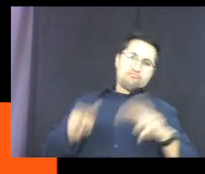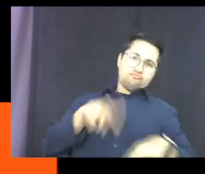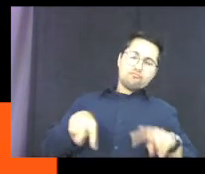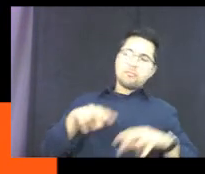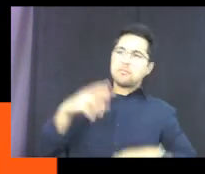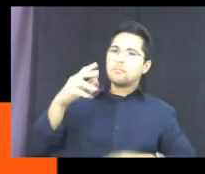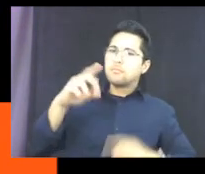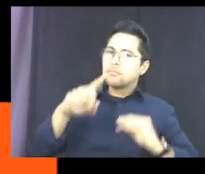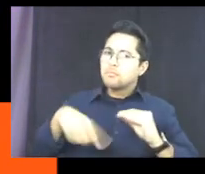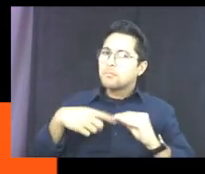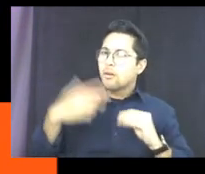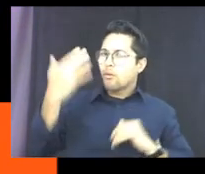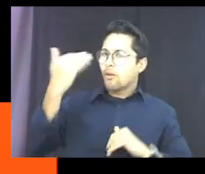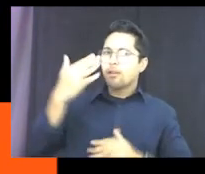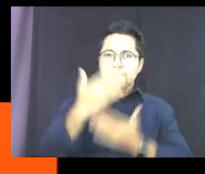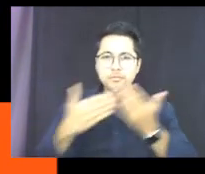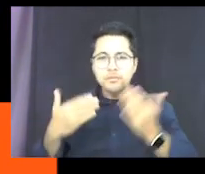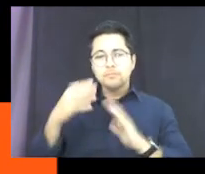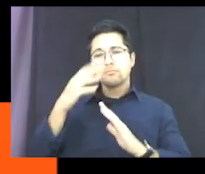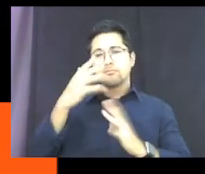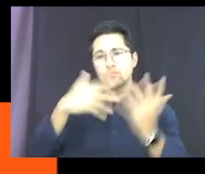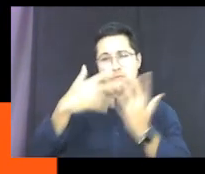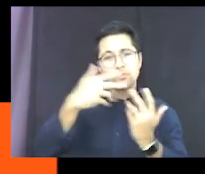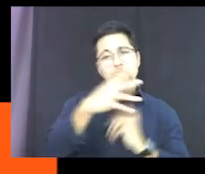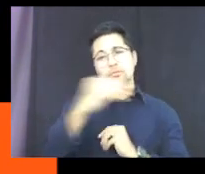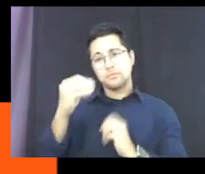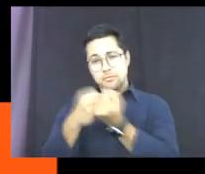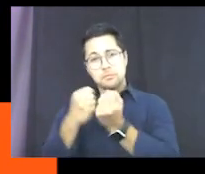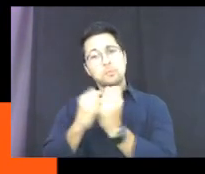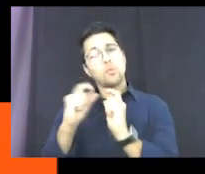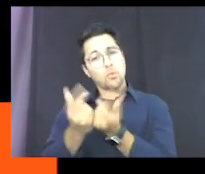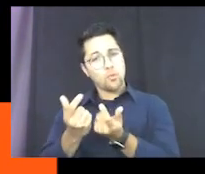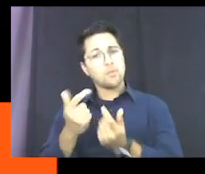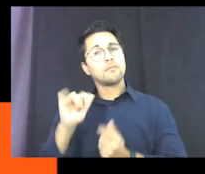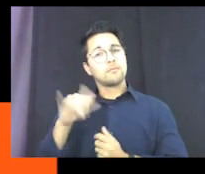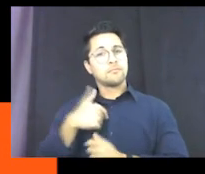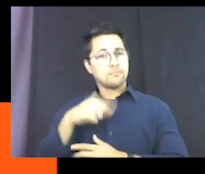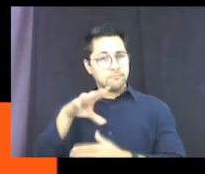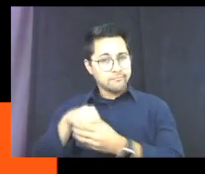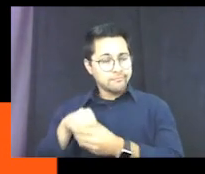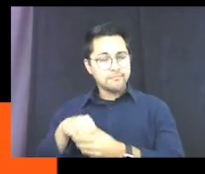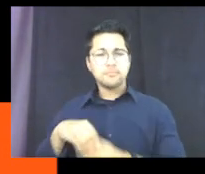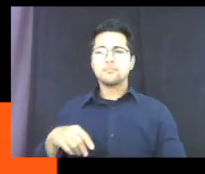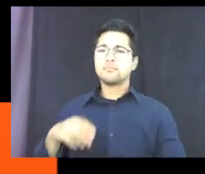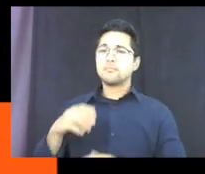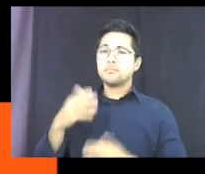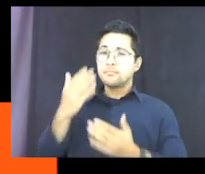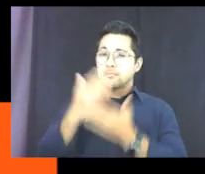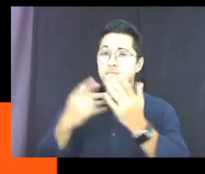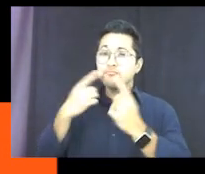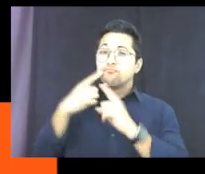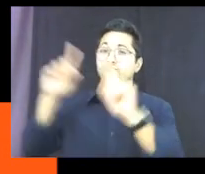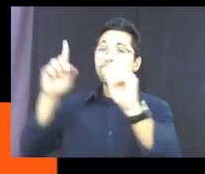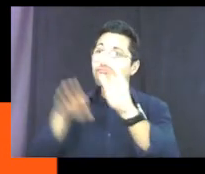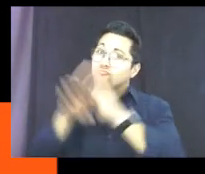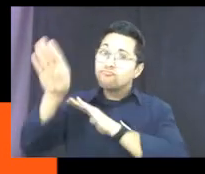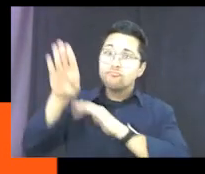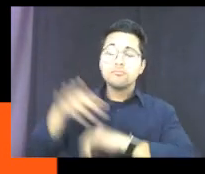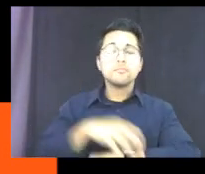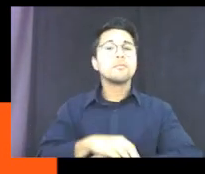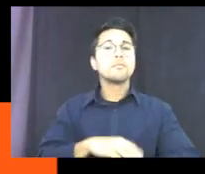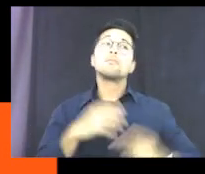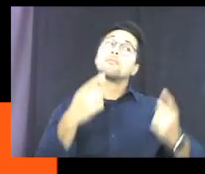why some social and support groups I have participated in succeed and thrive,